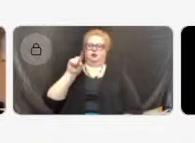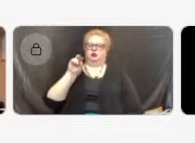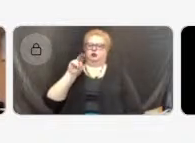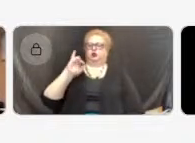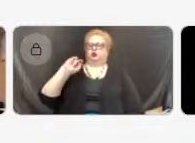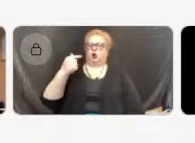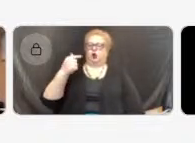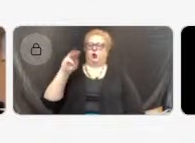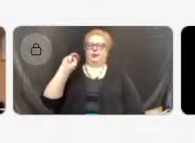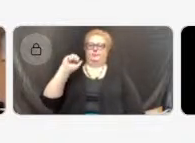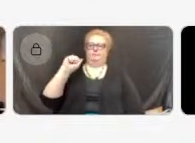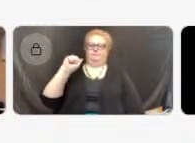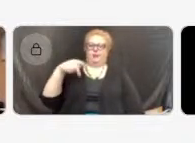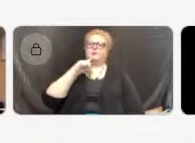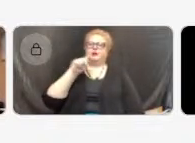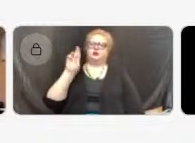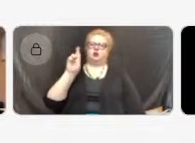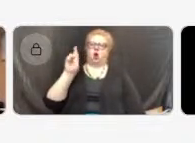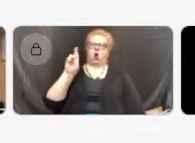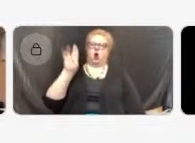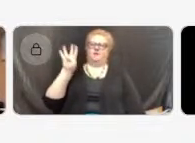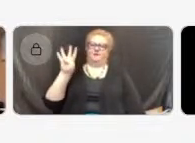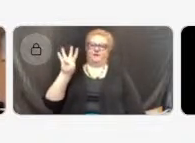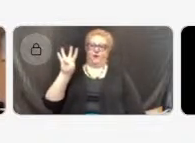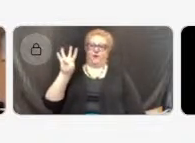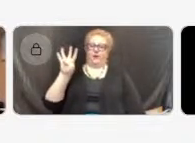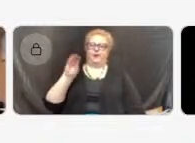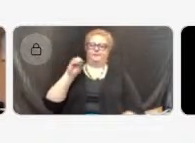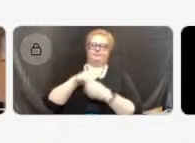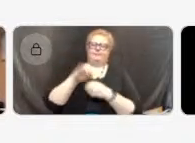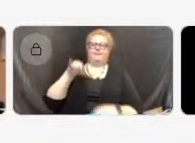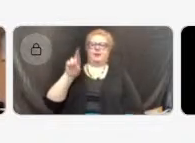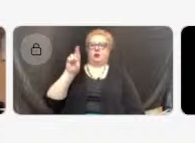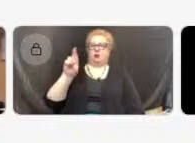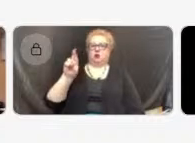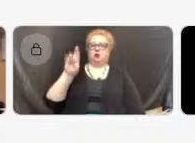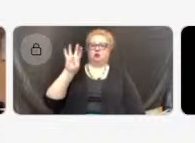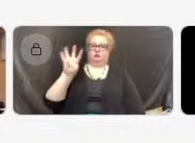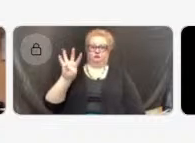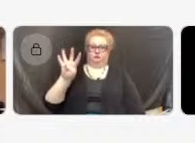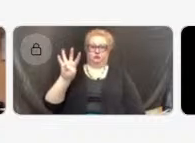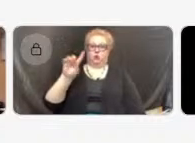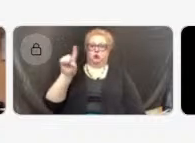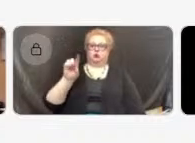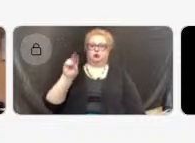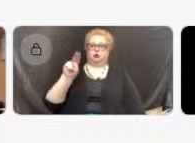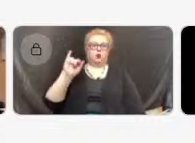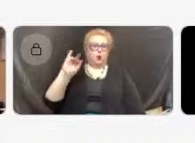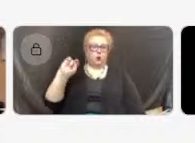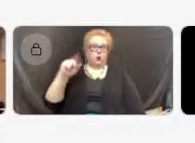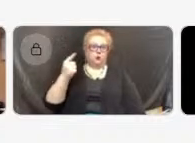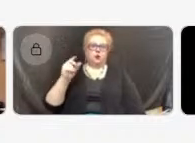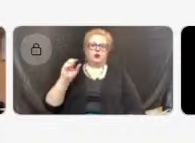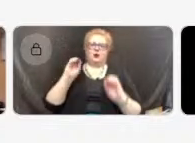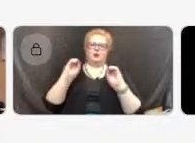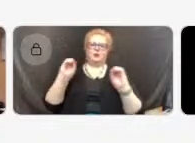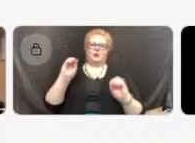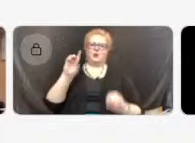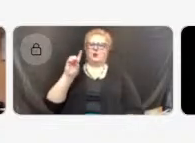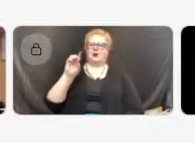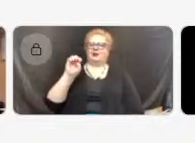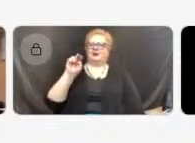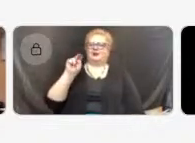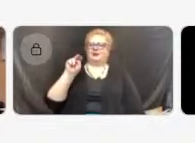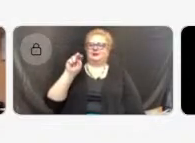R4. And so in the R4 zoning, there's not really density set. There's